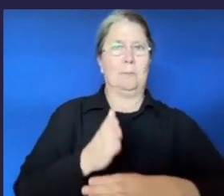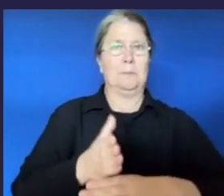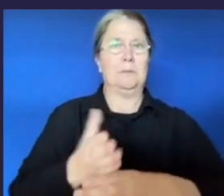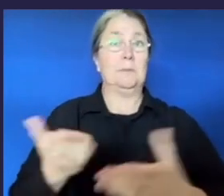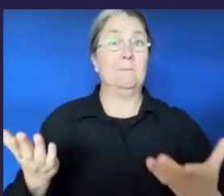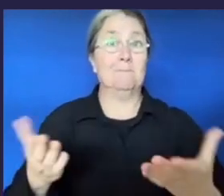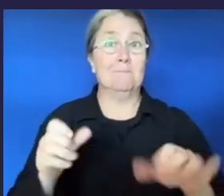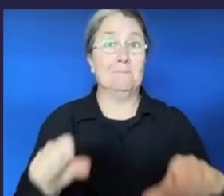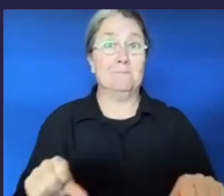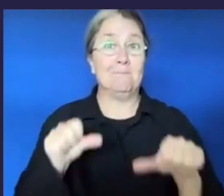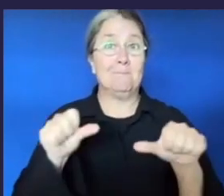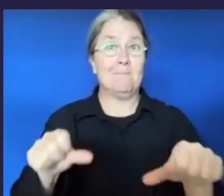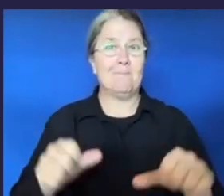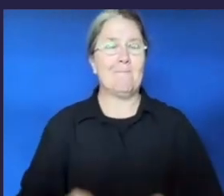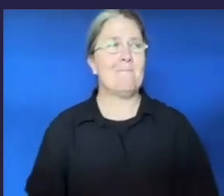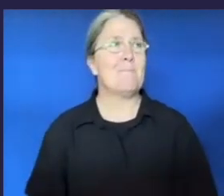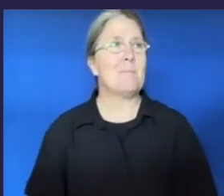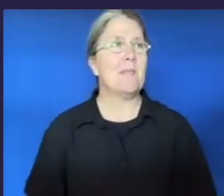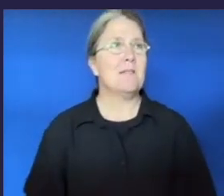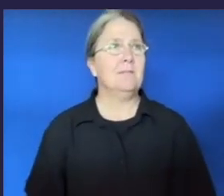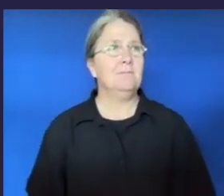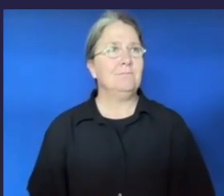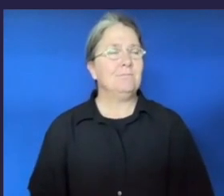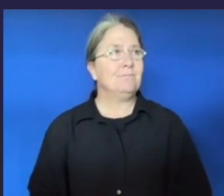All right. So